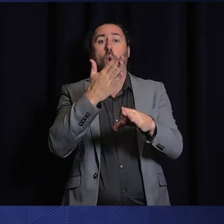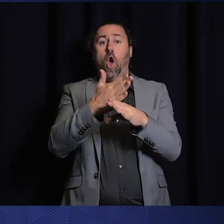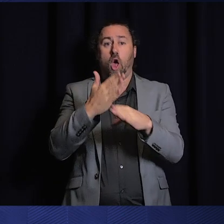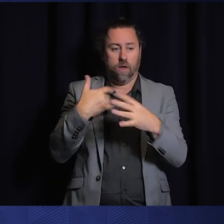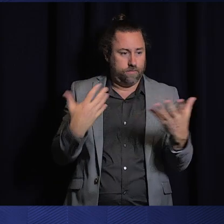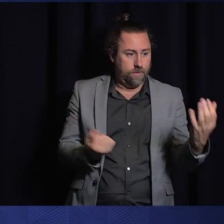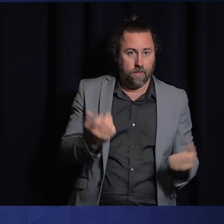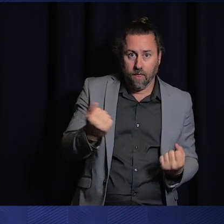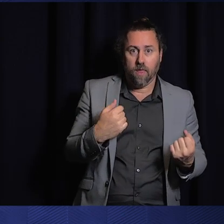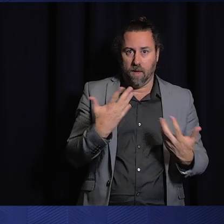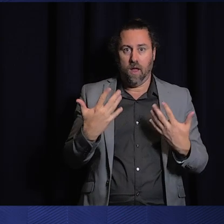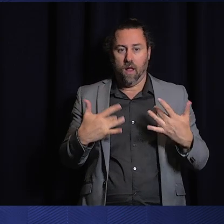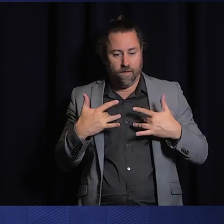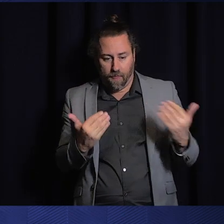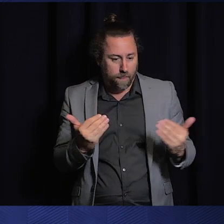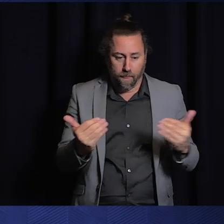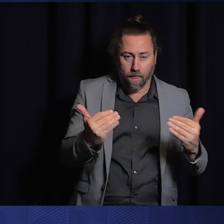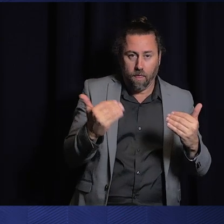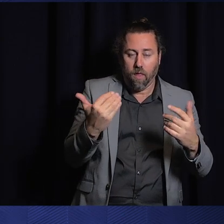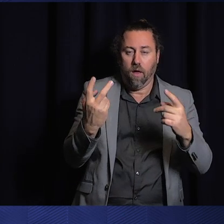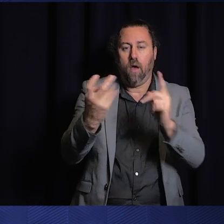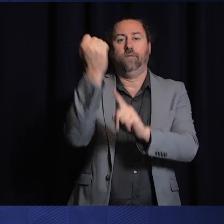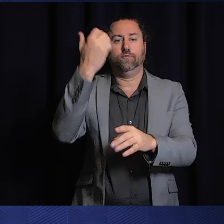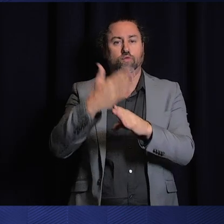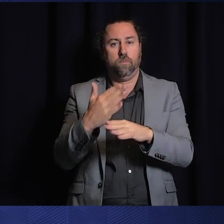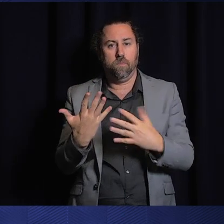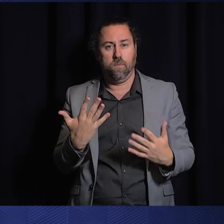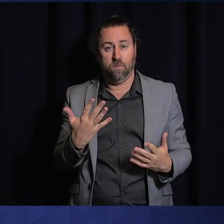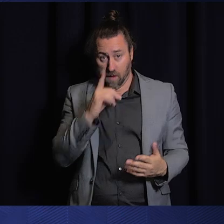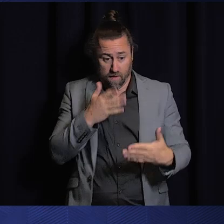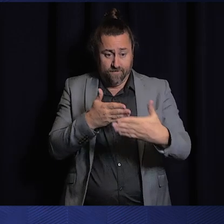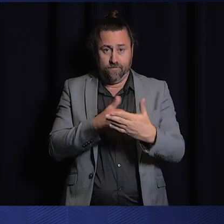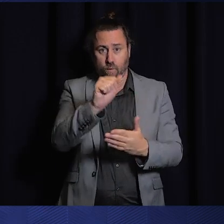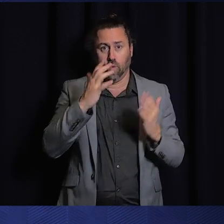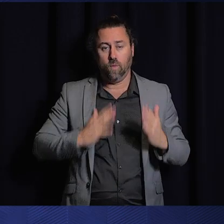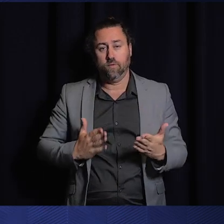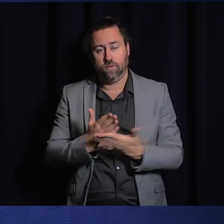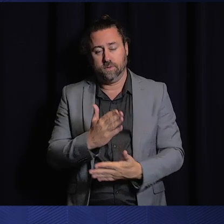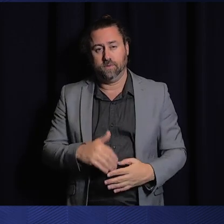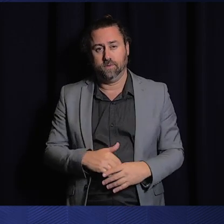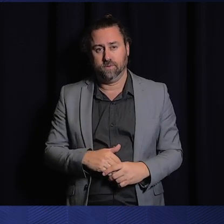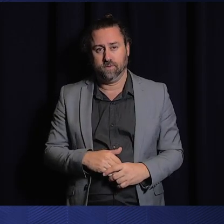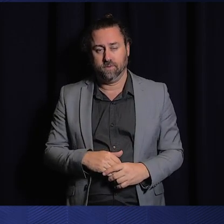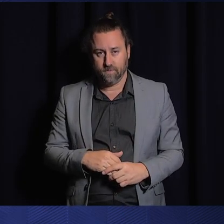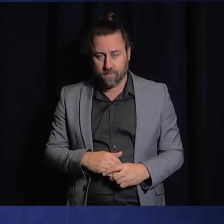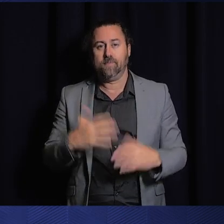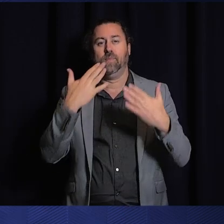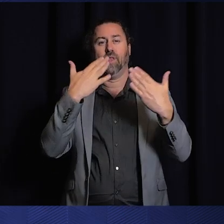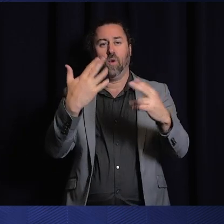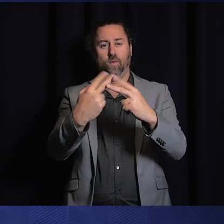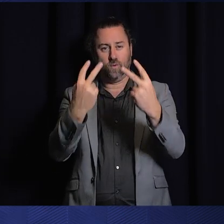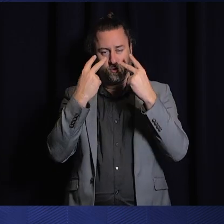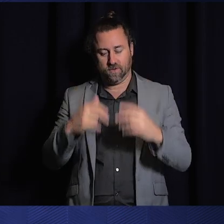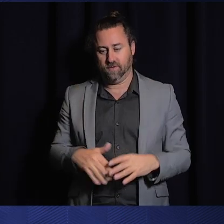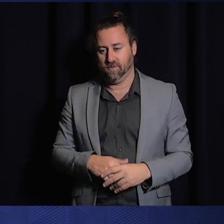access and their enjoyment of human rights. With this, I will end my presentation and thank you for your attention.